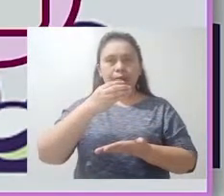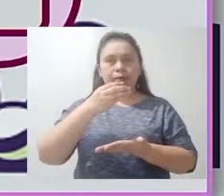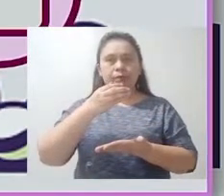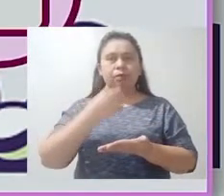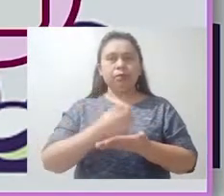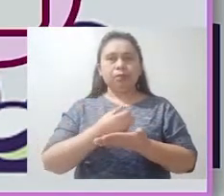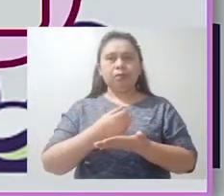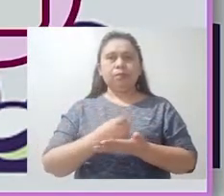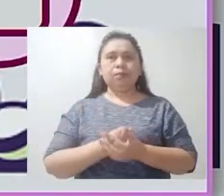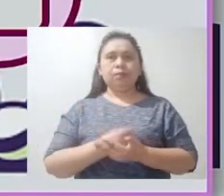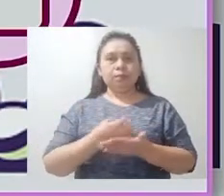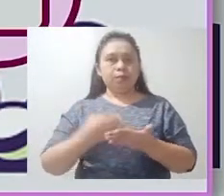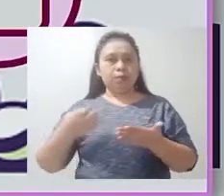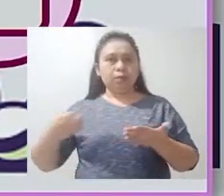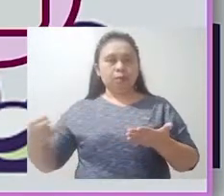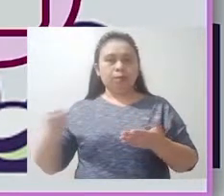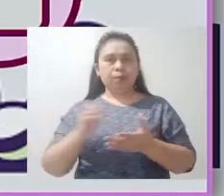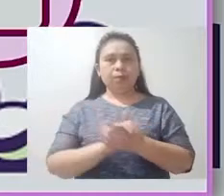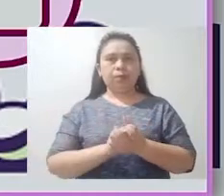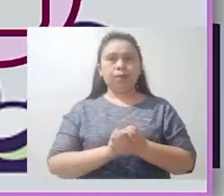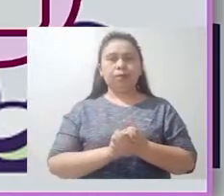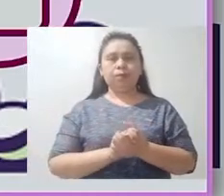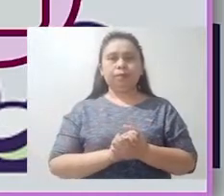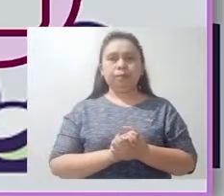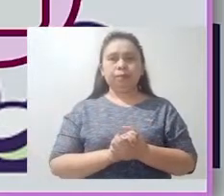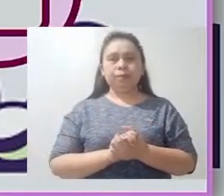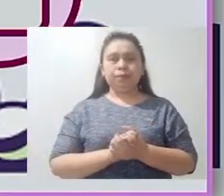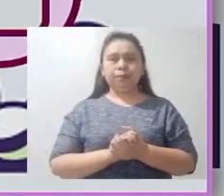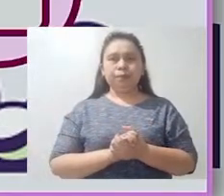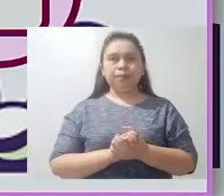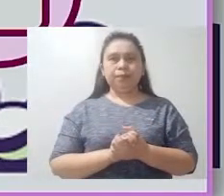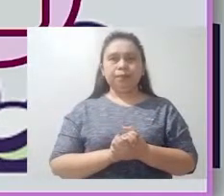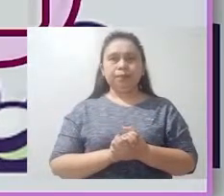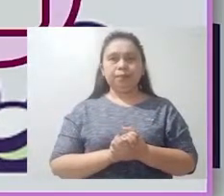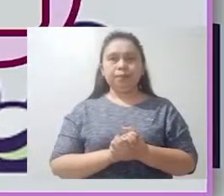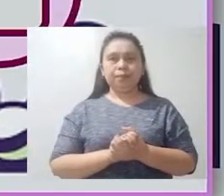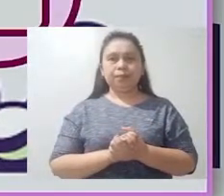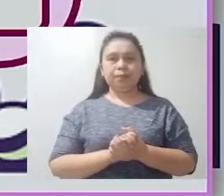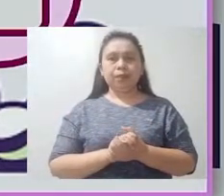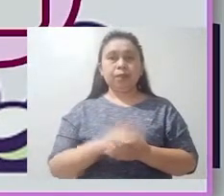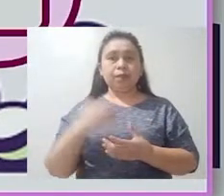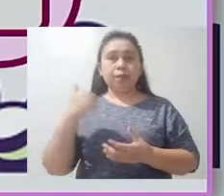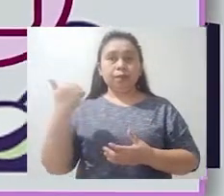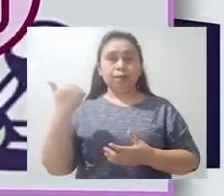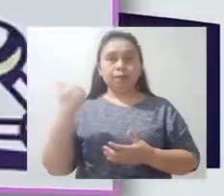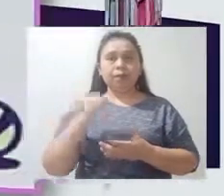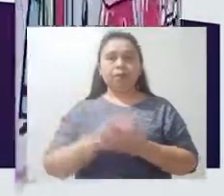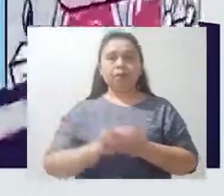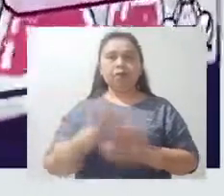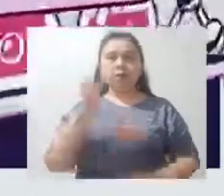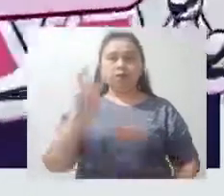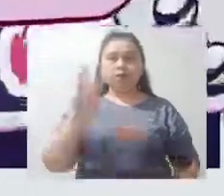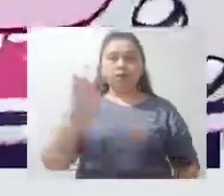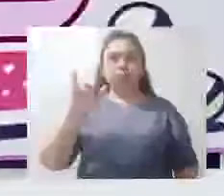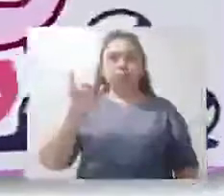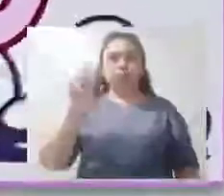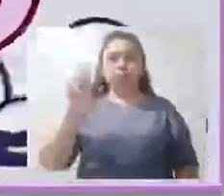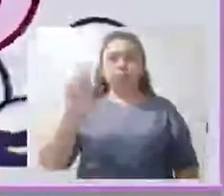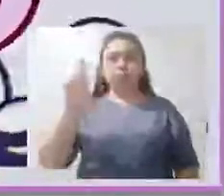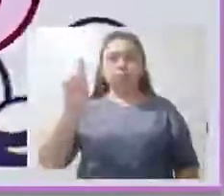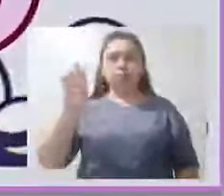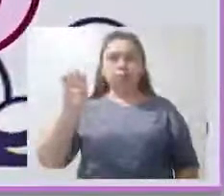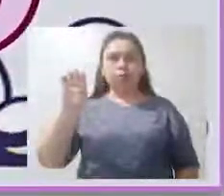not in use and also during experiments. This one is called a wire